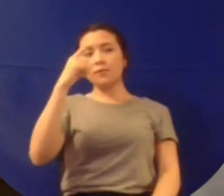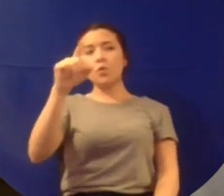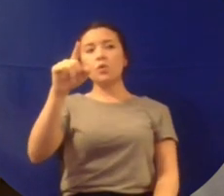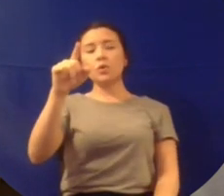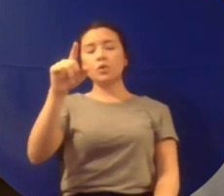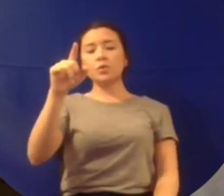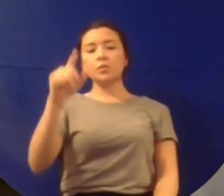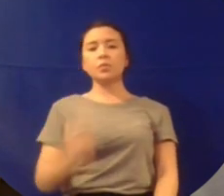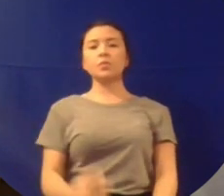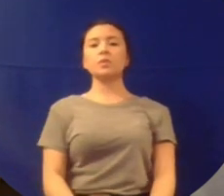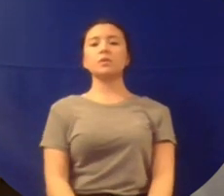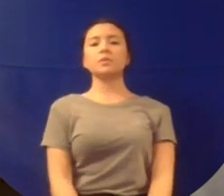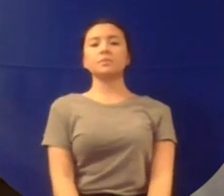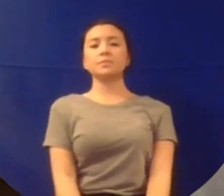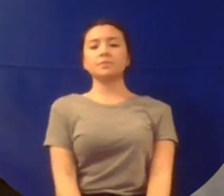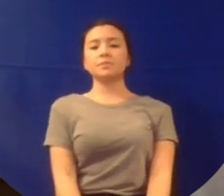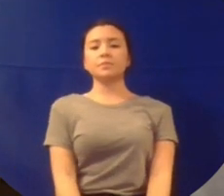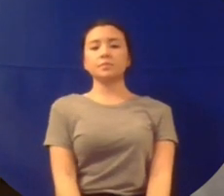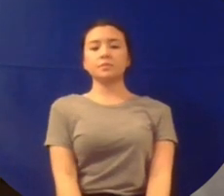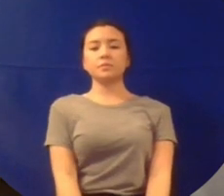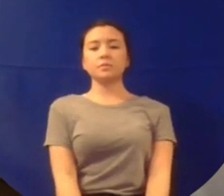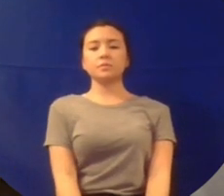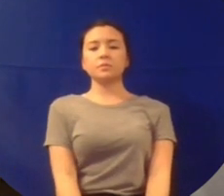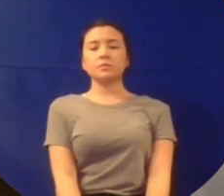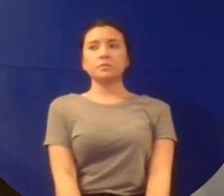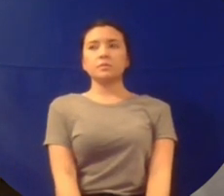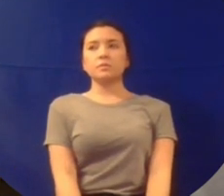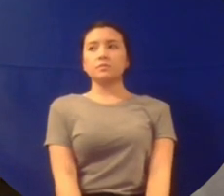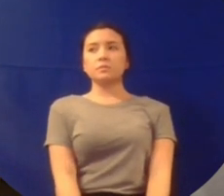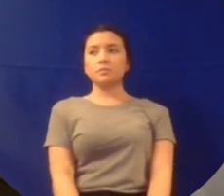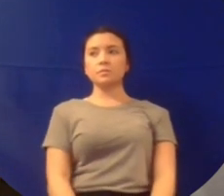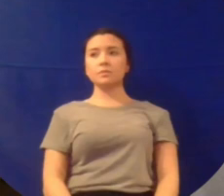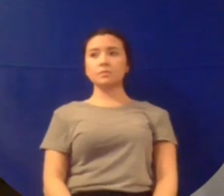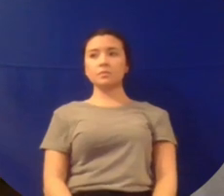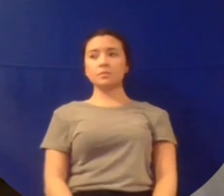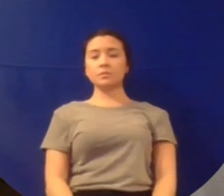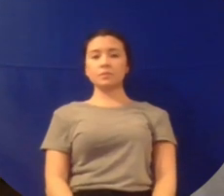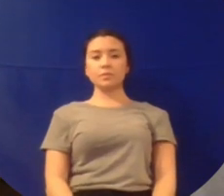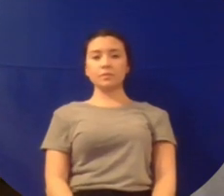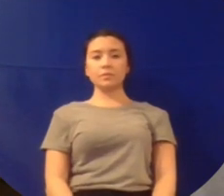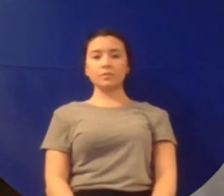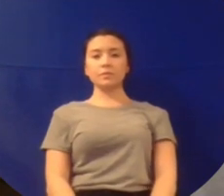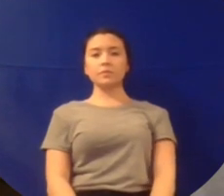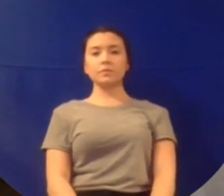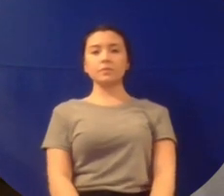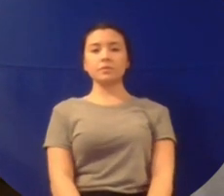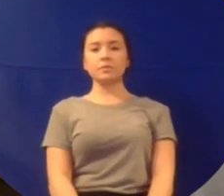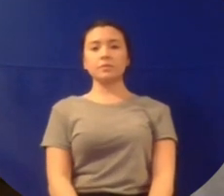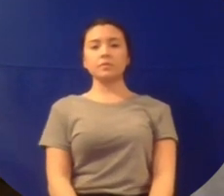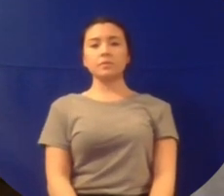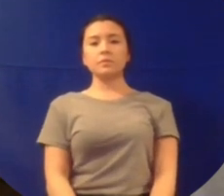for this is my body, which will be given up for you."